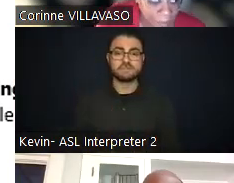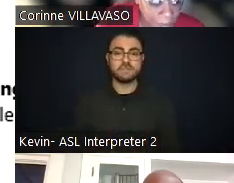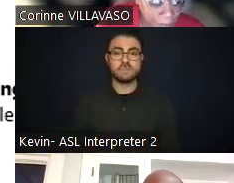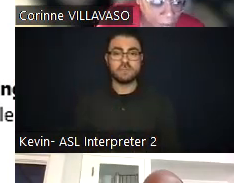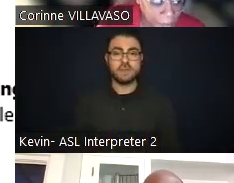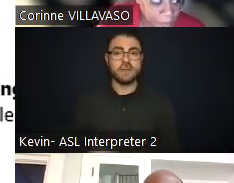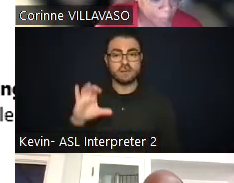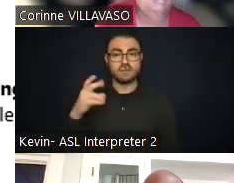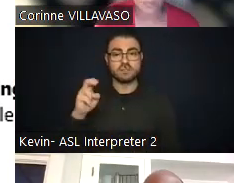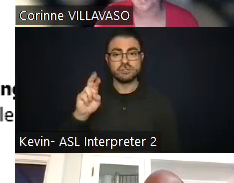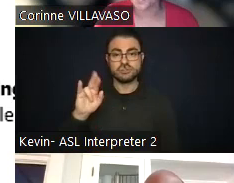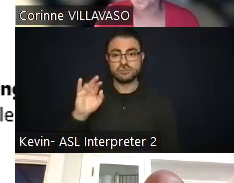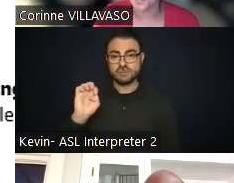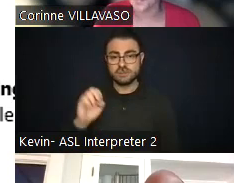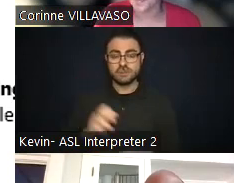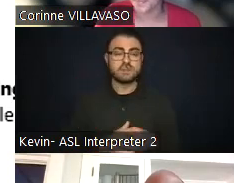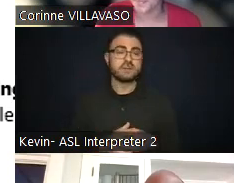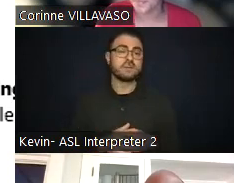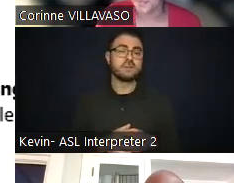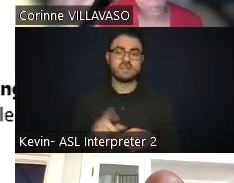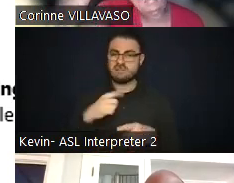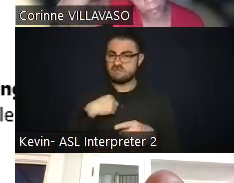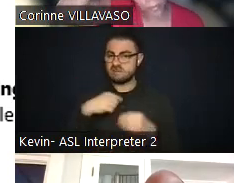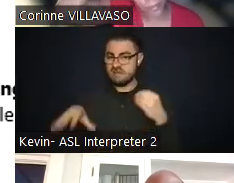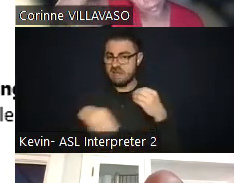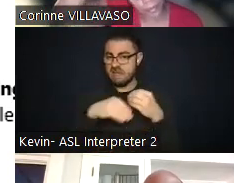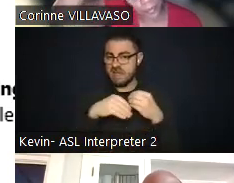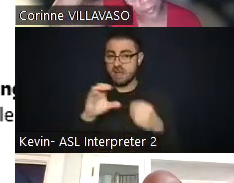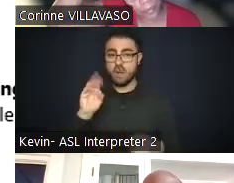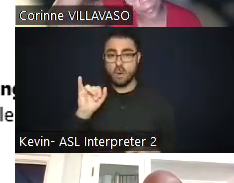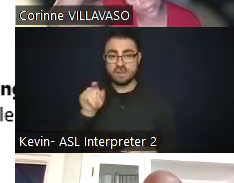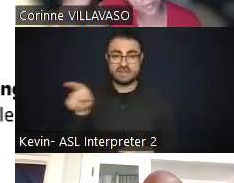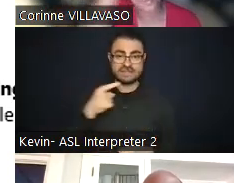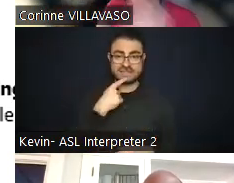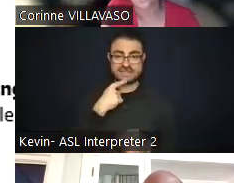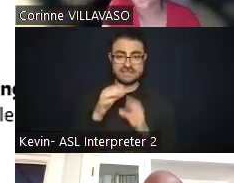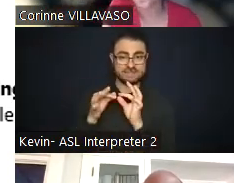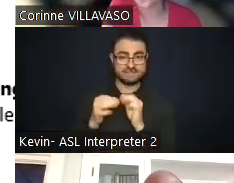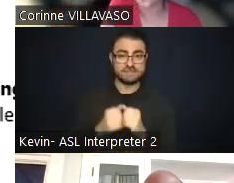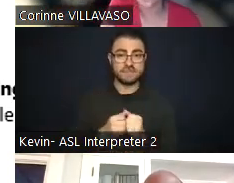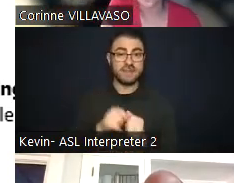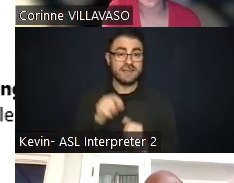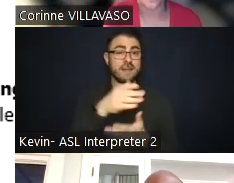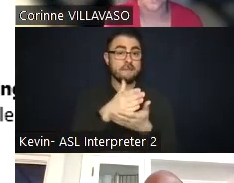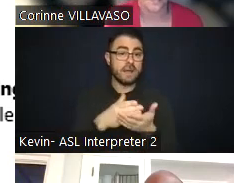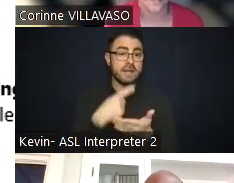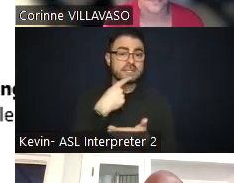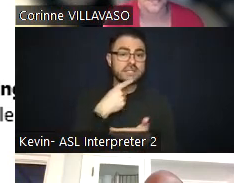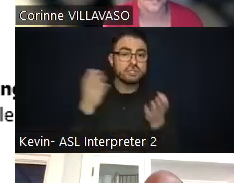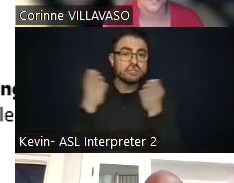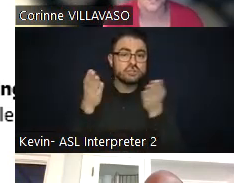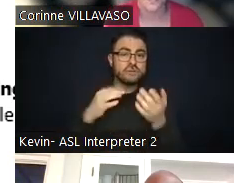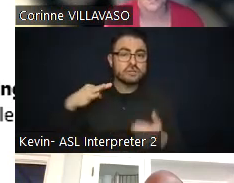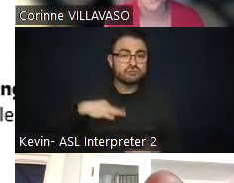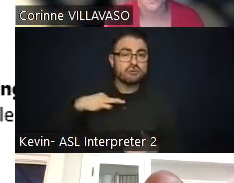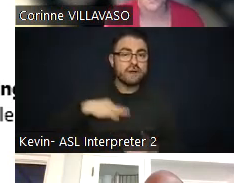Just quickly echoing what Obi said, I think this part here where it says service credit for state or